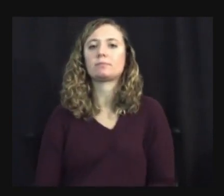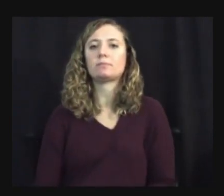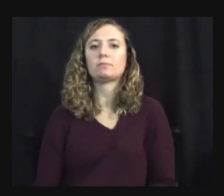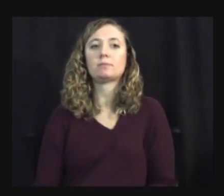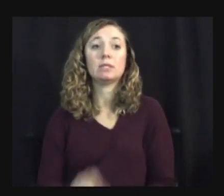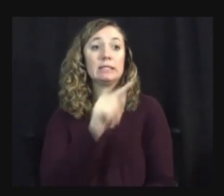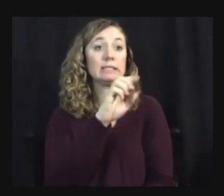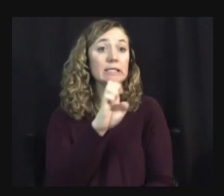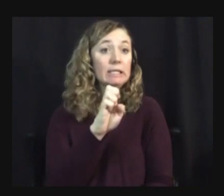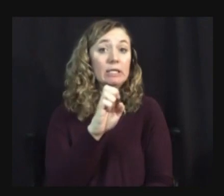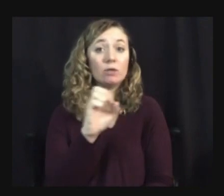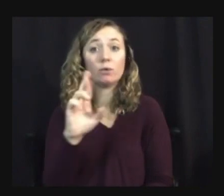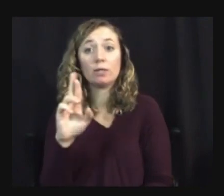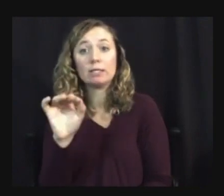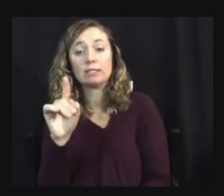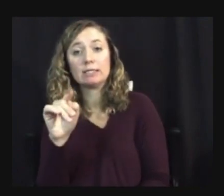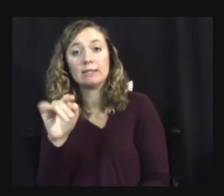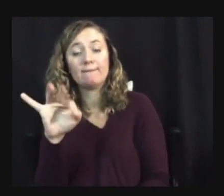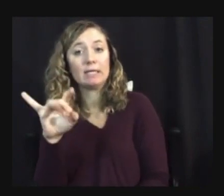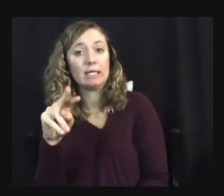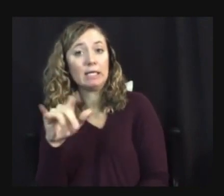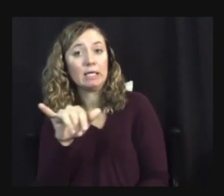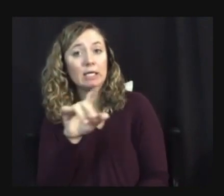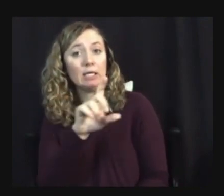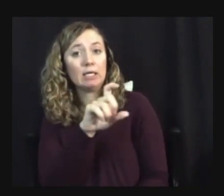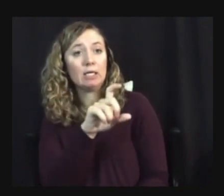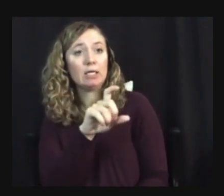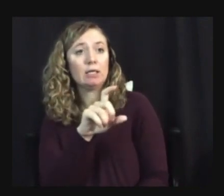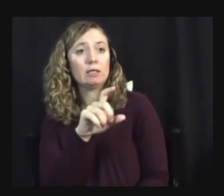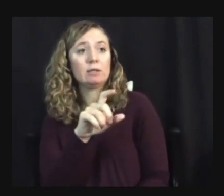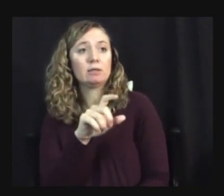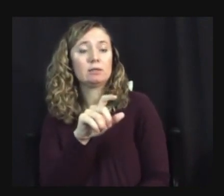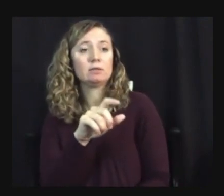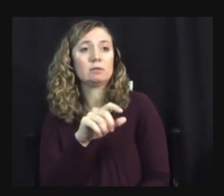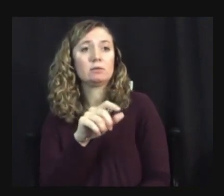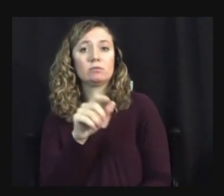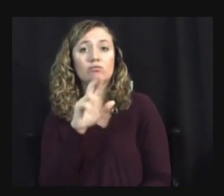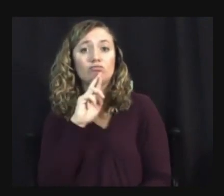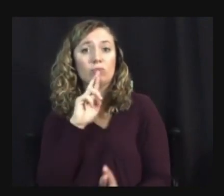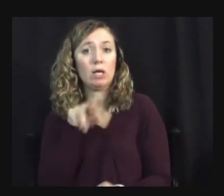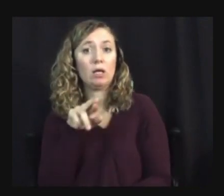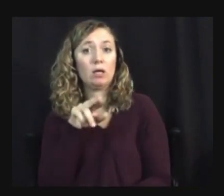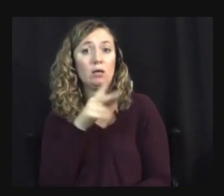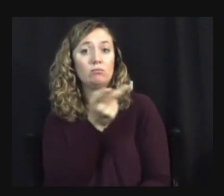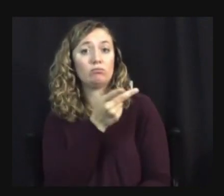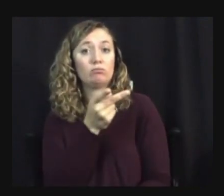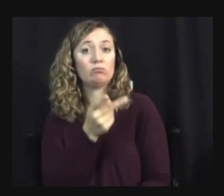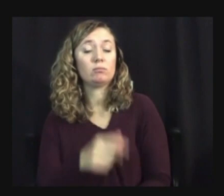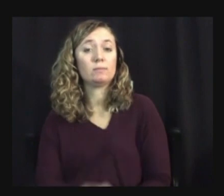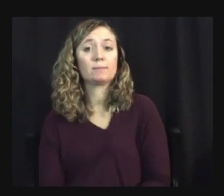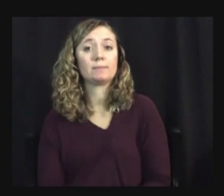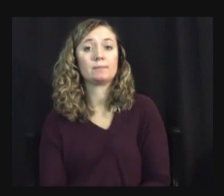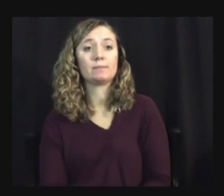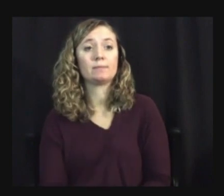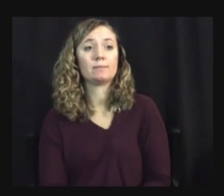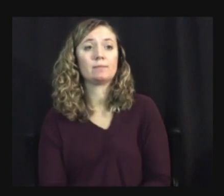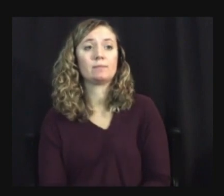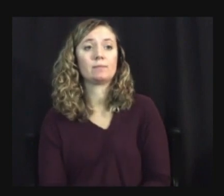T or TJ, do you have anything to respond to this?